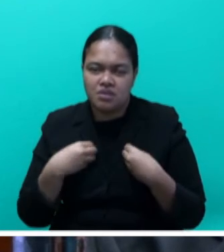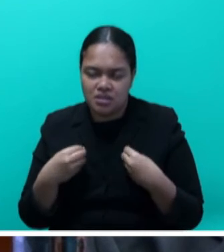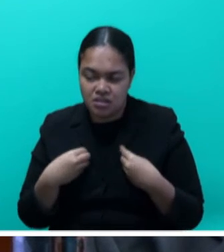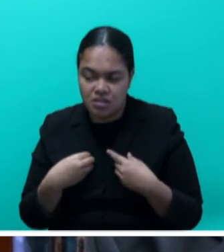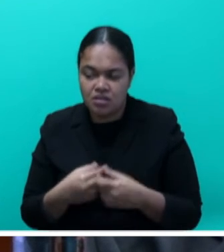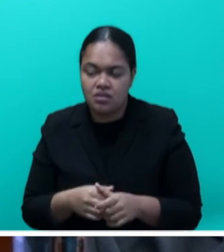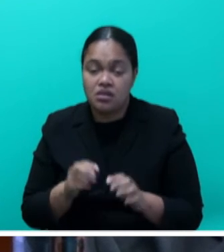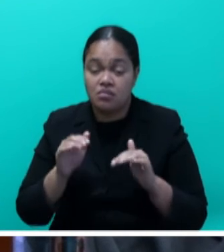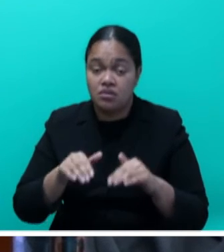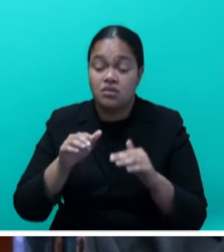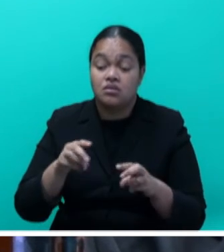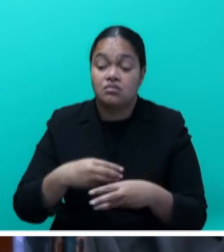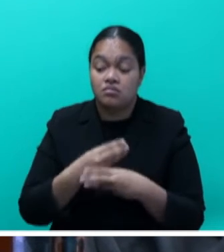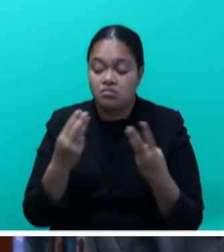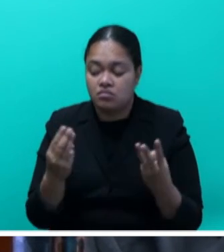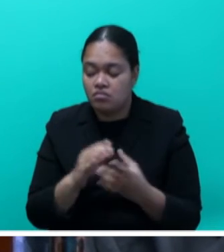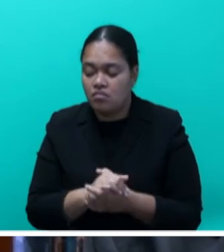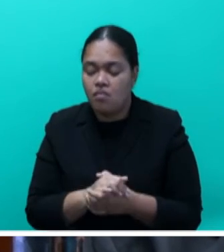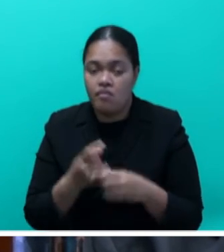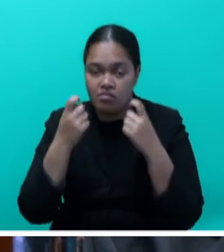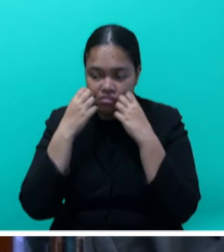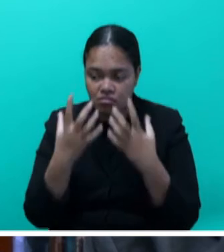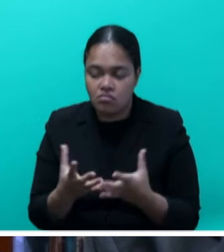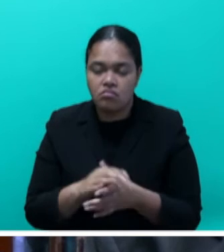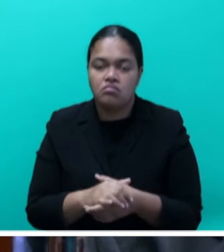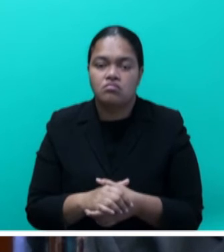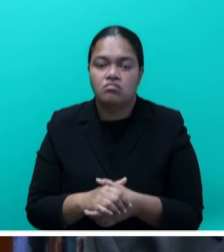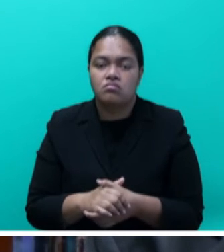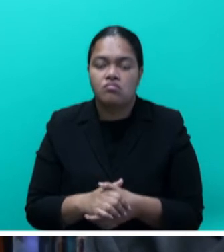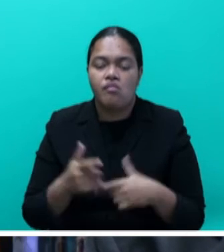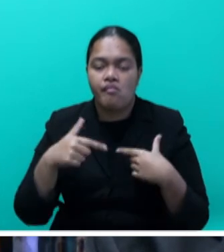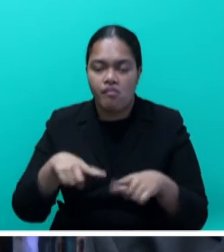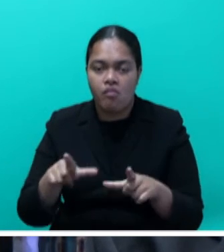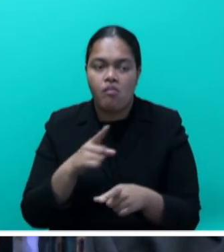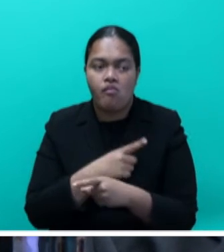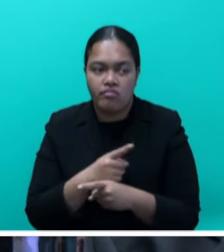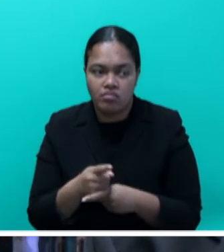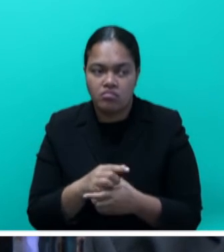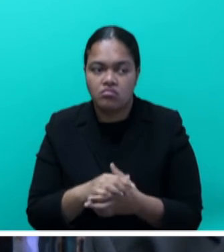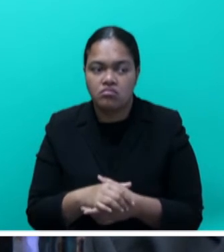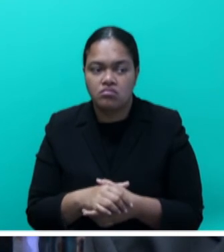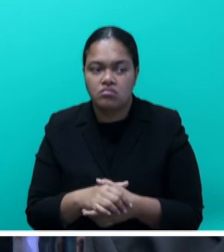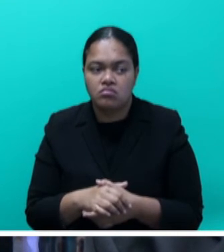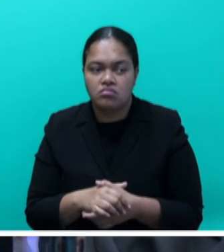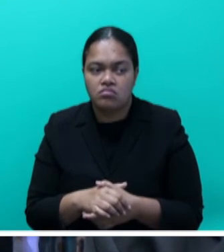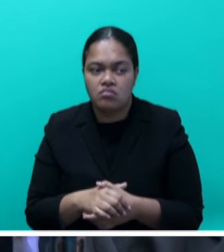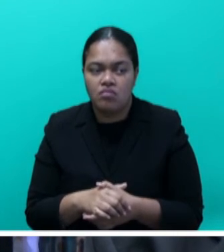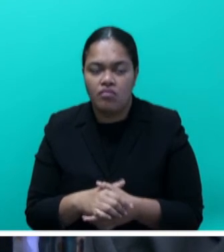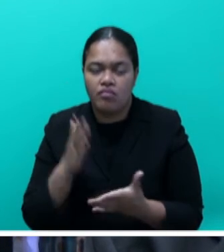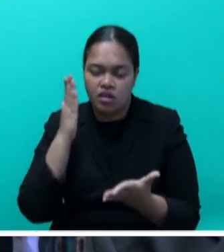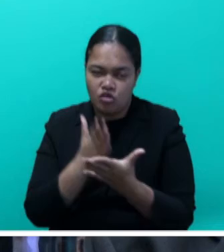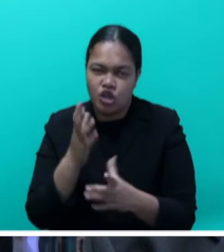Our participation in major travel trade shows and expos, including Virtuoso, Travel Week, and IMEX America, will allow us to directly